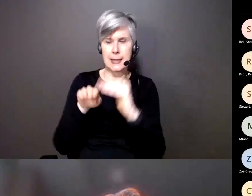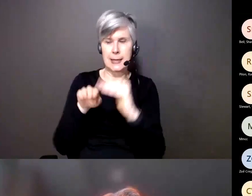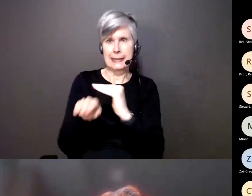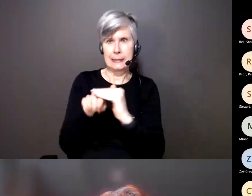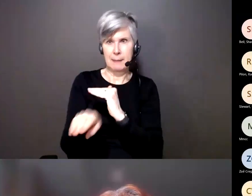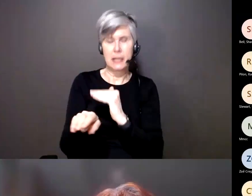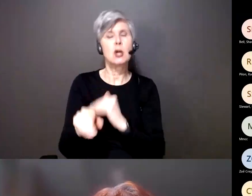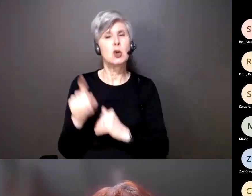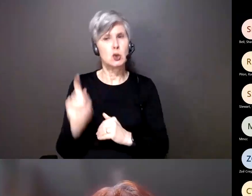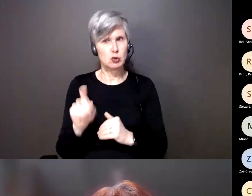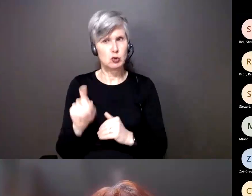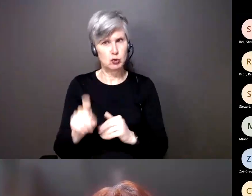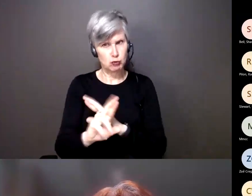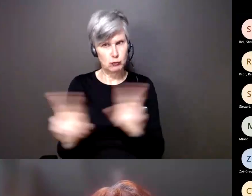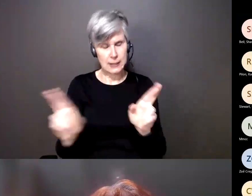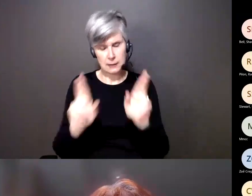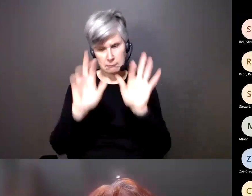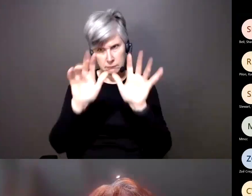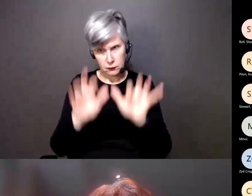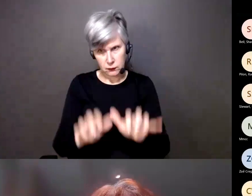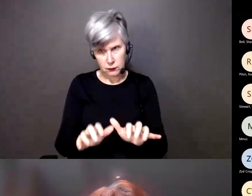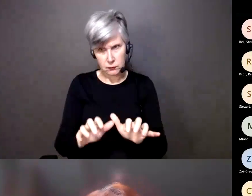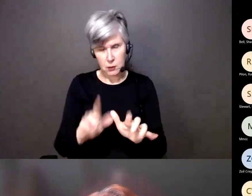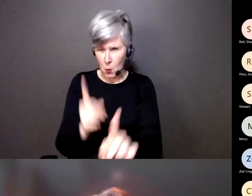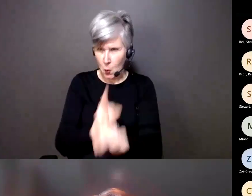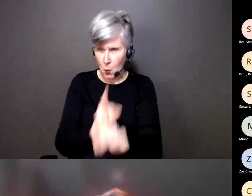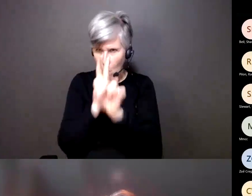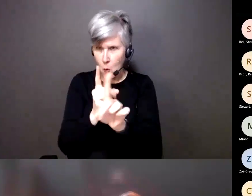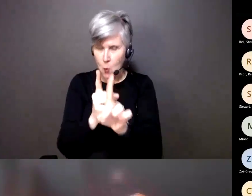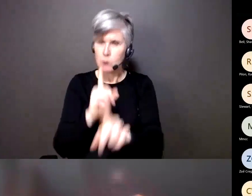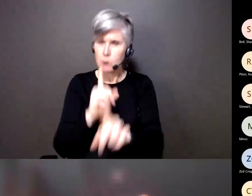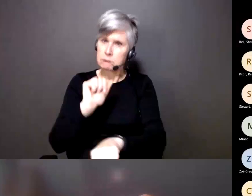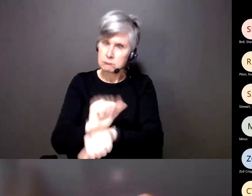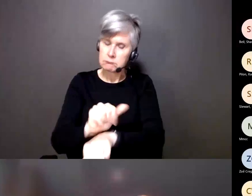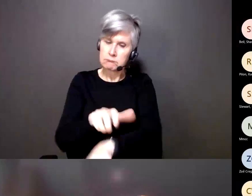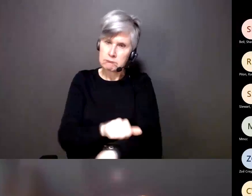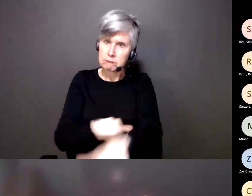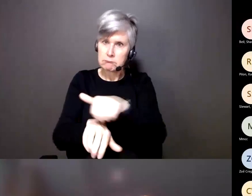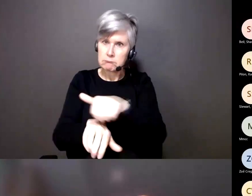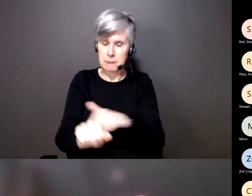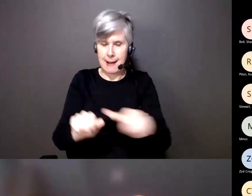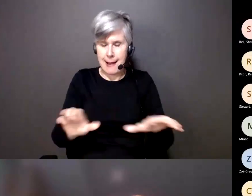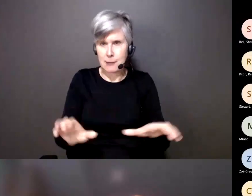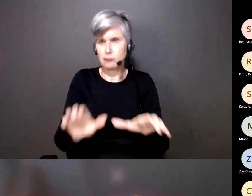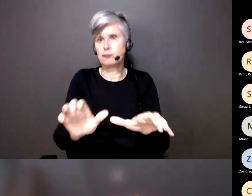concerted action to address barriers faced by people with disabilities.